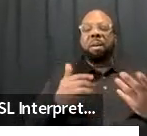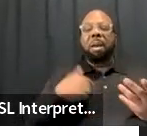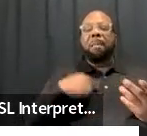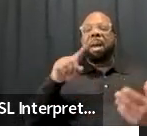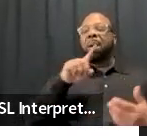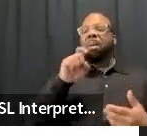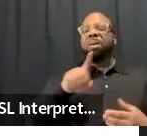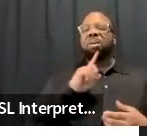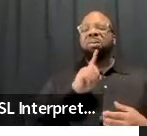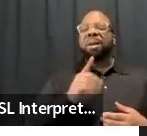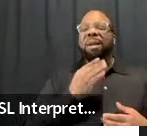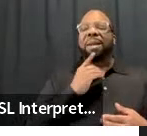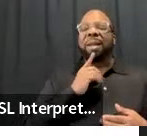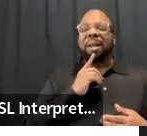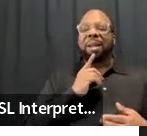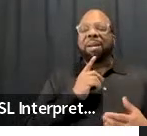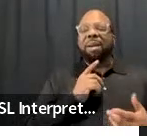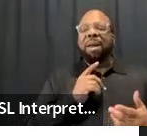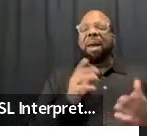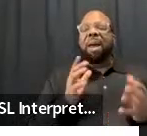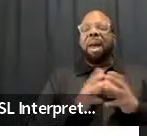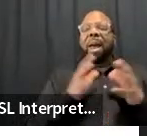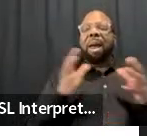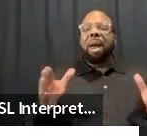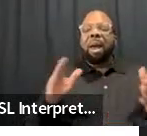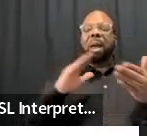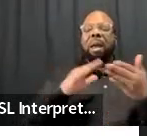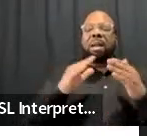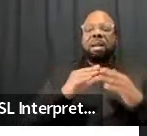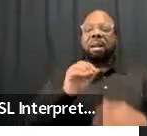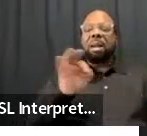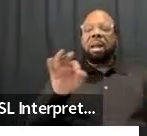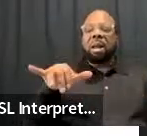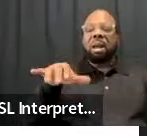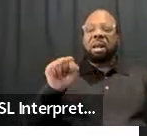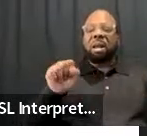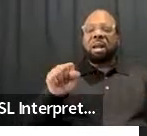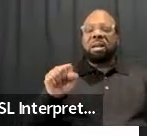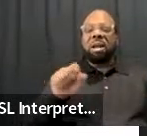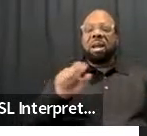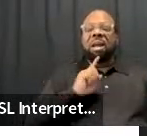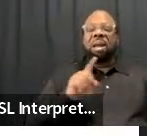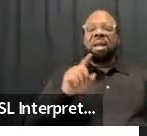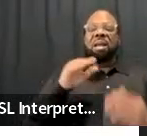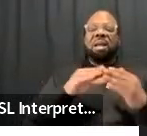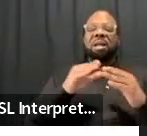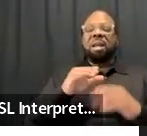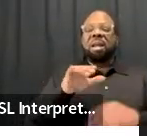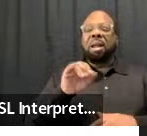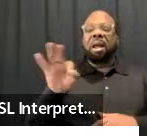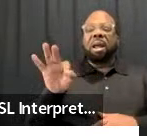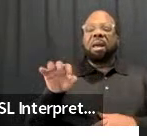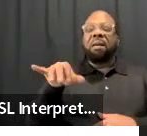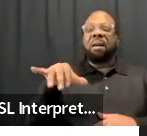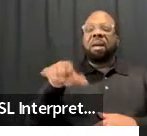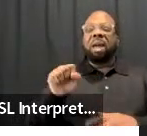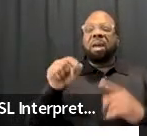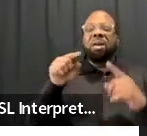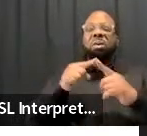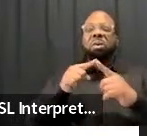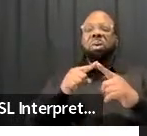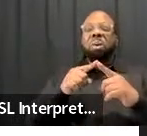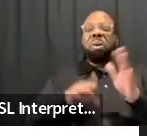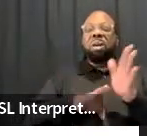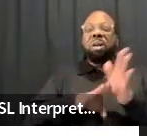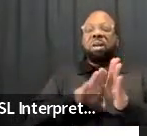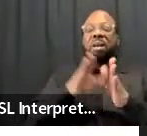was, like, how much is this city of Yes to the developers? And this is sort of like the icing on the